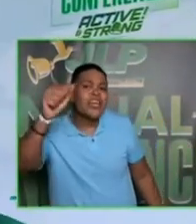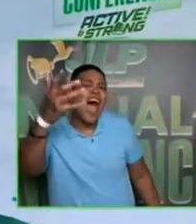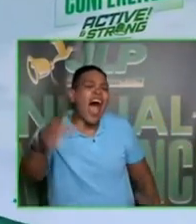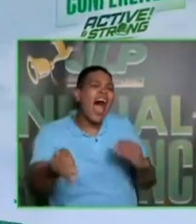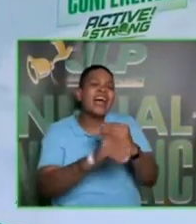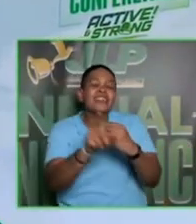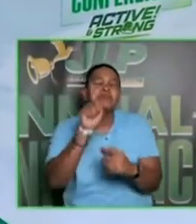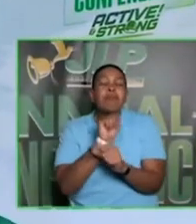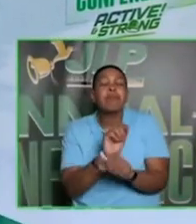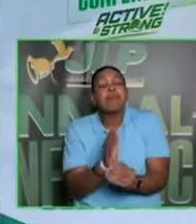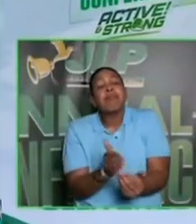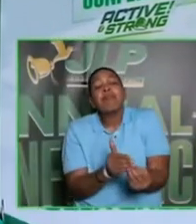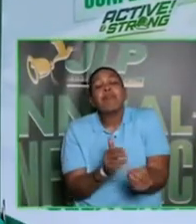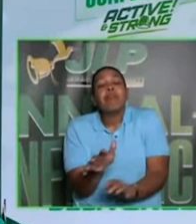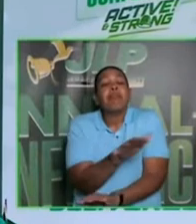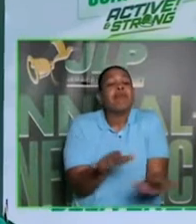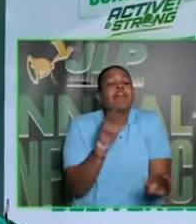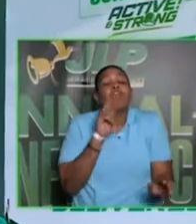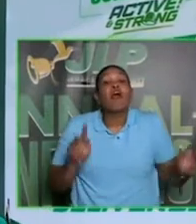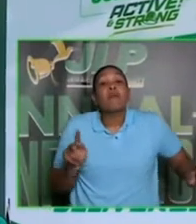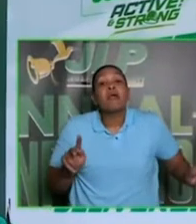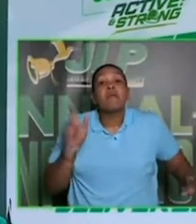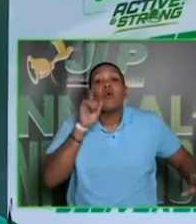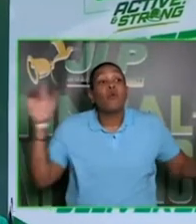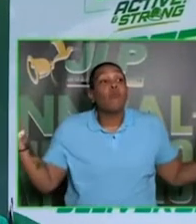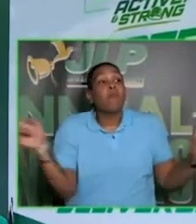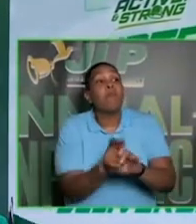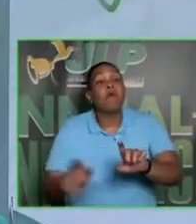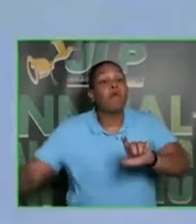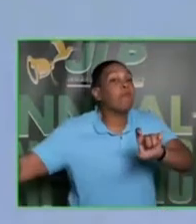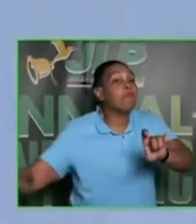make it easier for persons to connect.